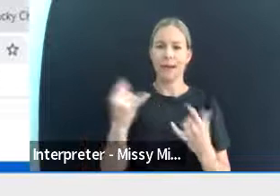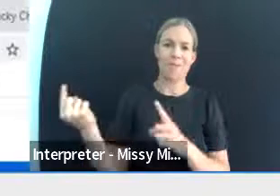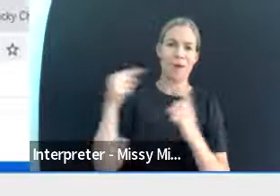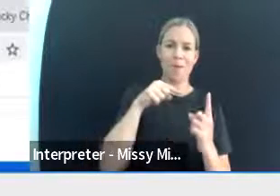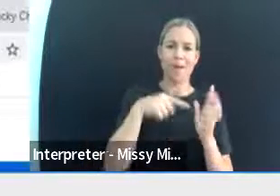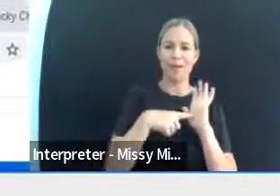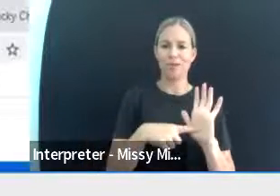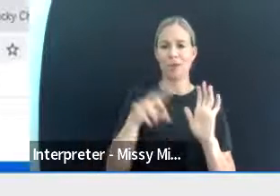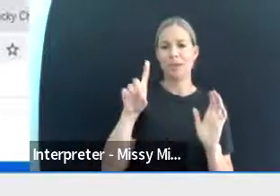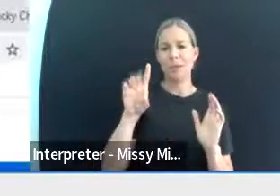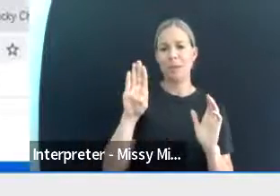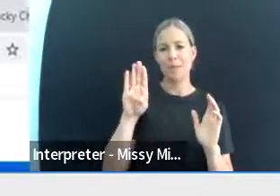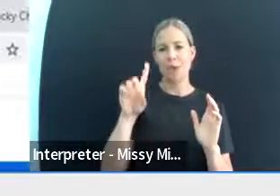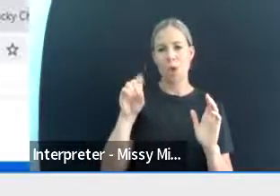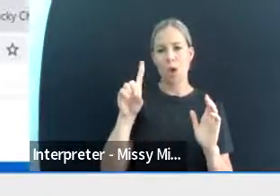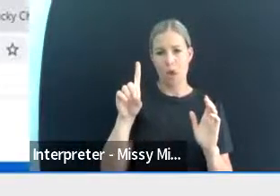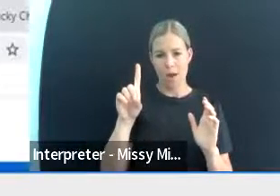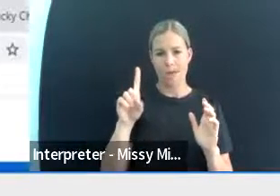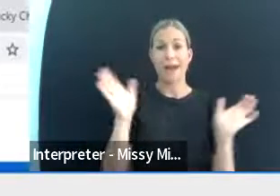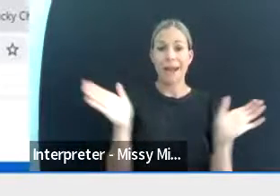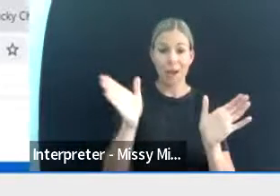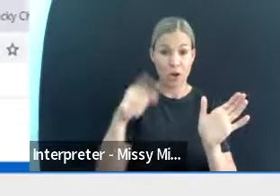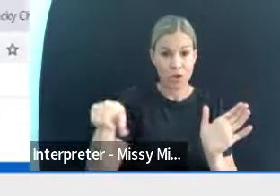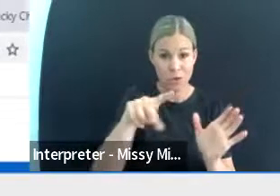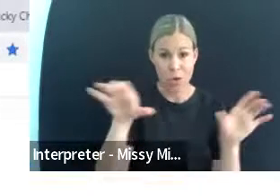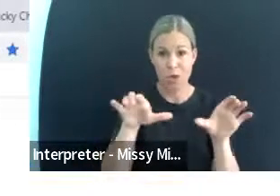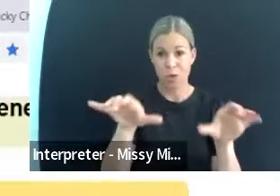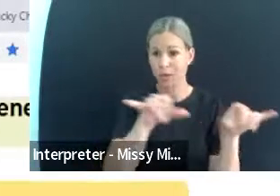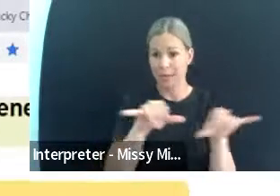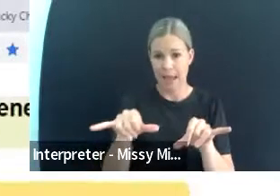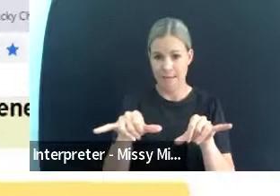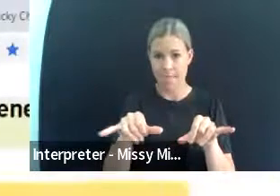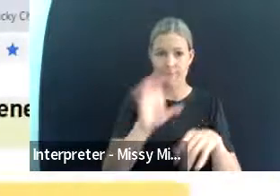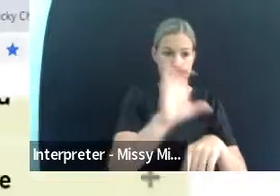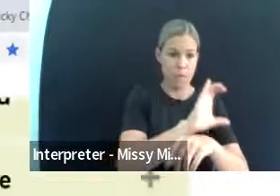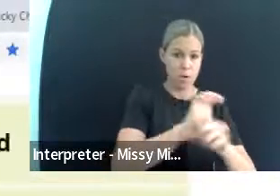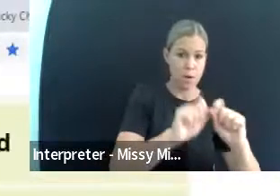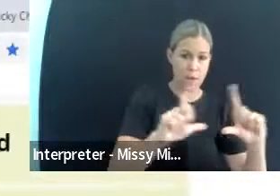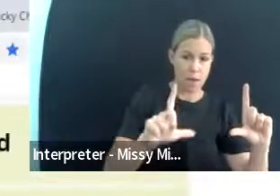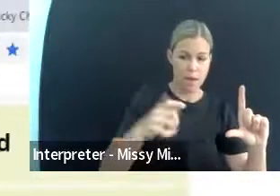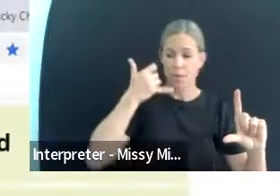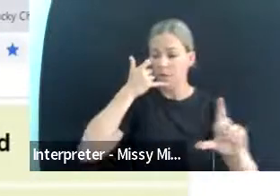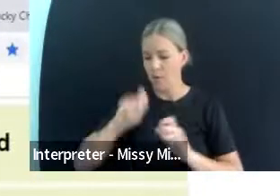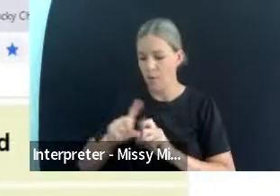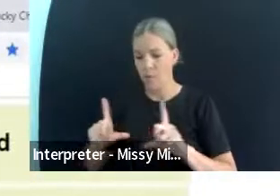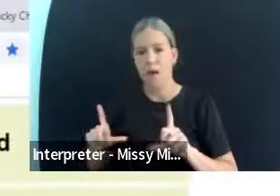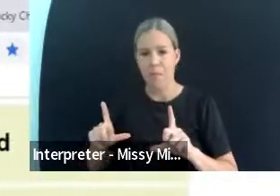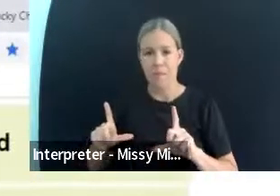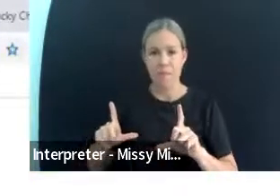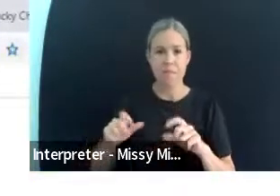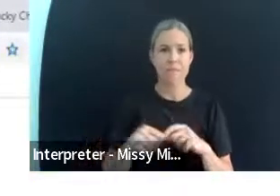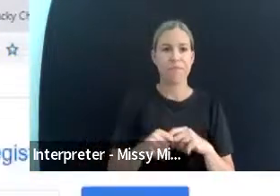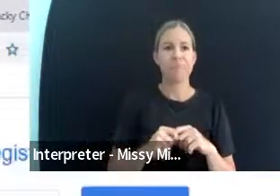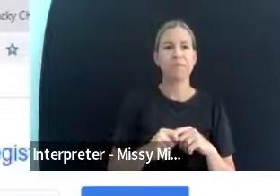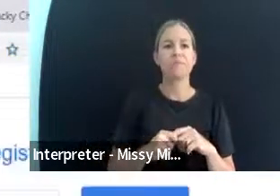your computer or on your phone. I'm going to actually go back to the home page, click on